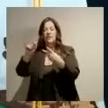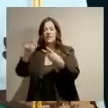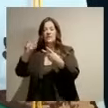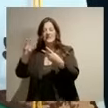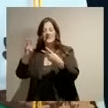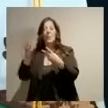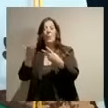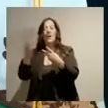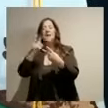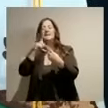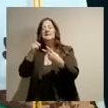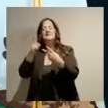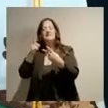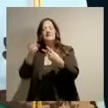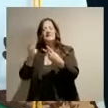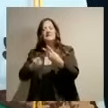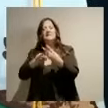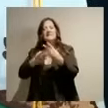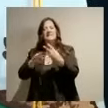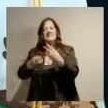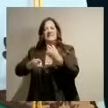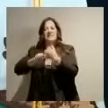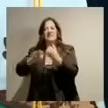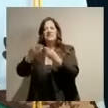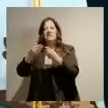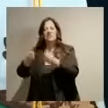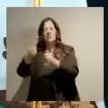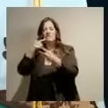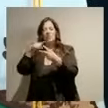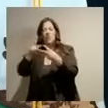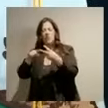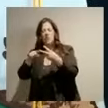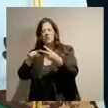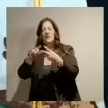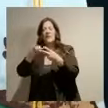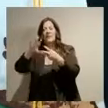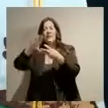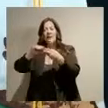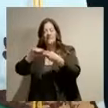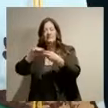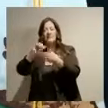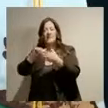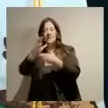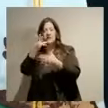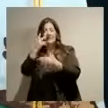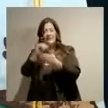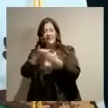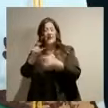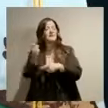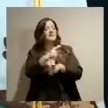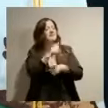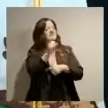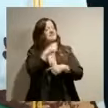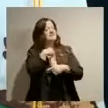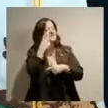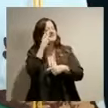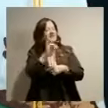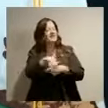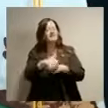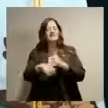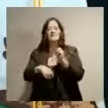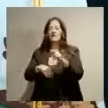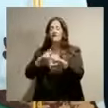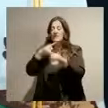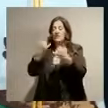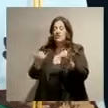those are broken down in that sheet. I think I see it now. Yeah. Sorry. Yeah. And then for the current